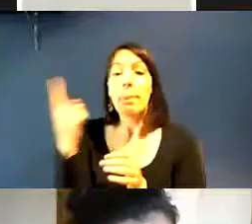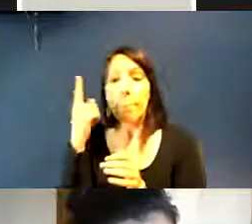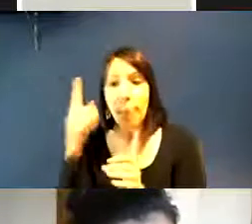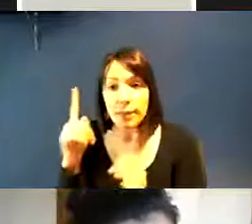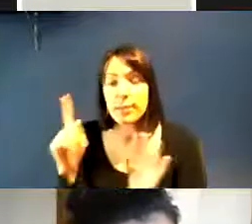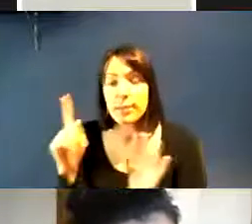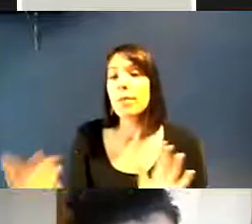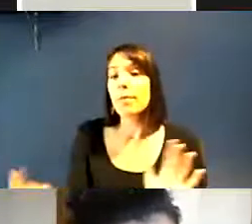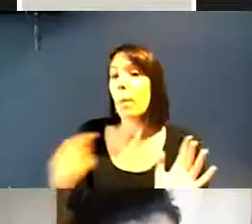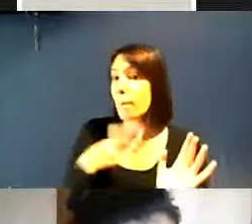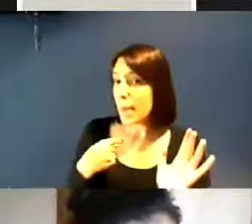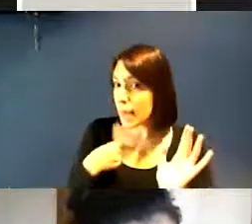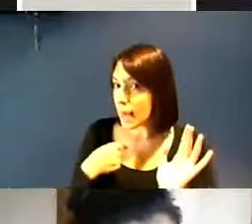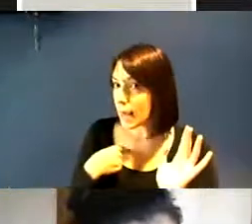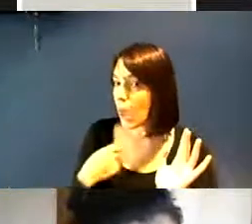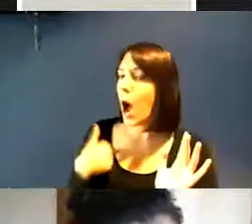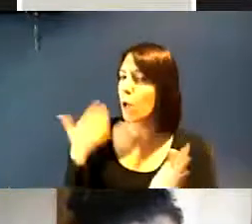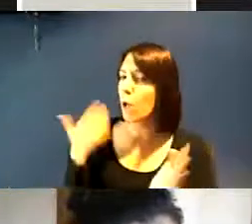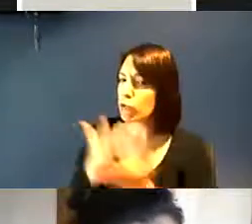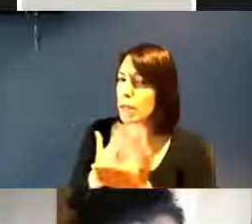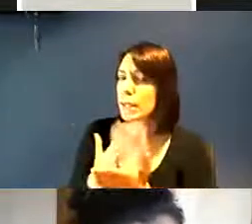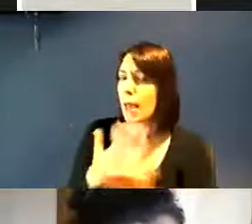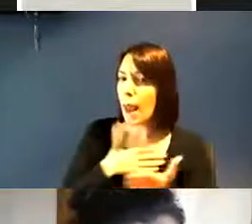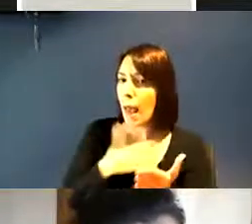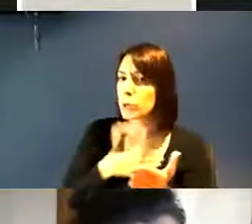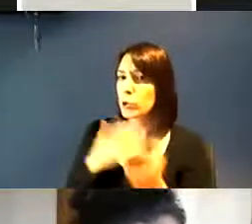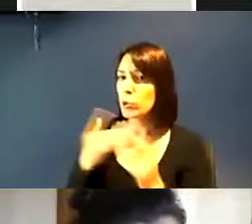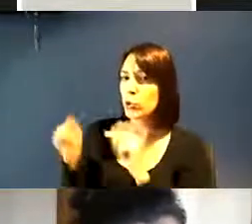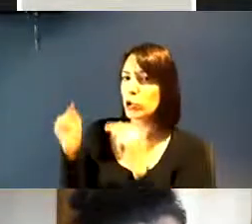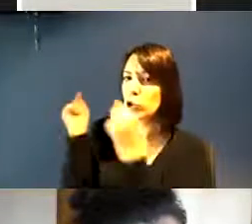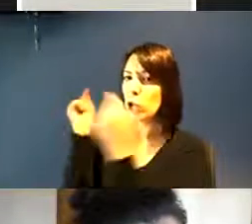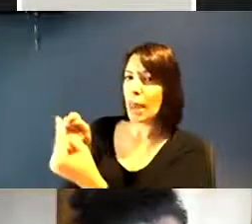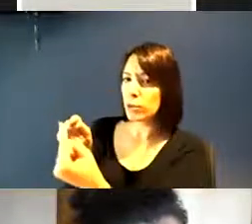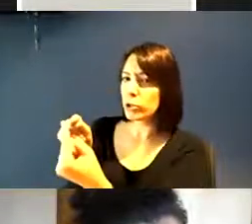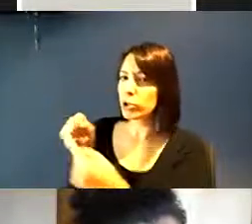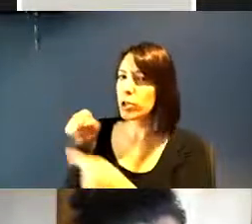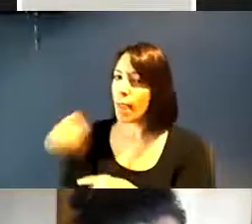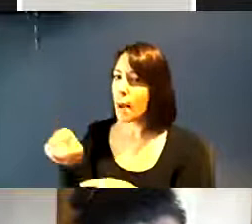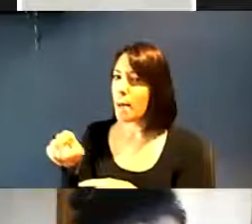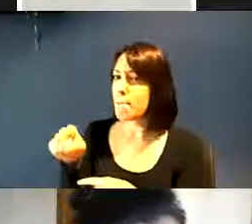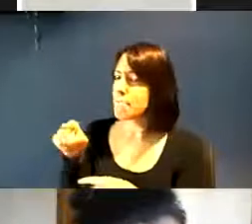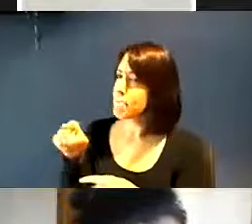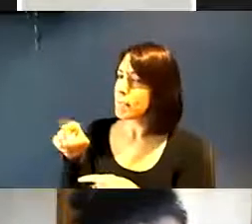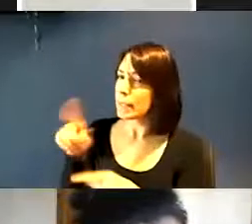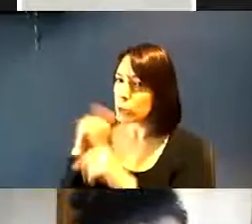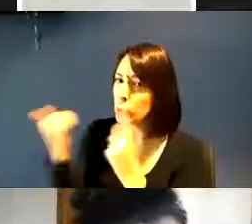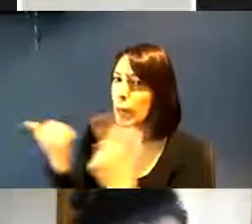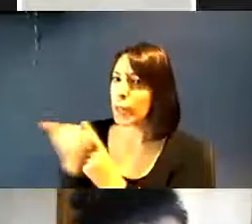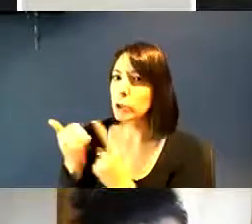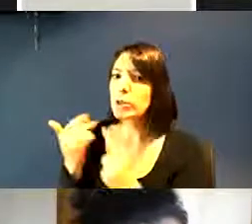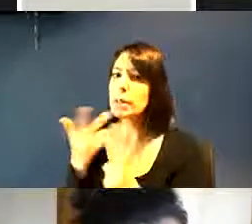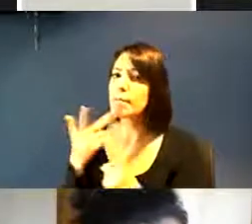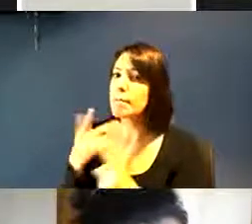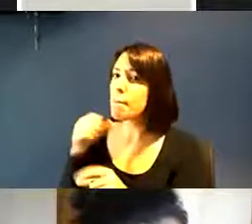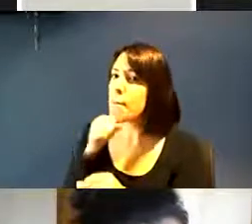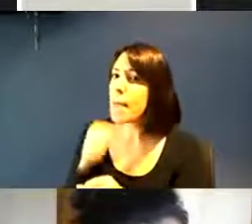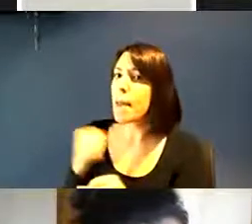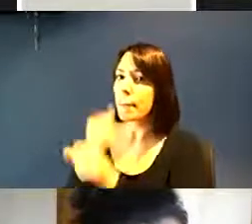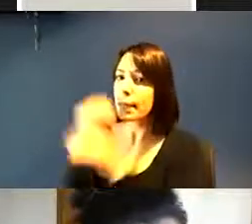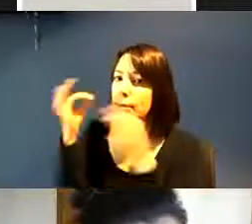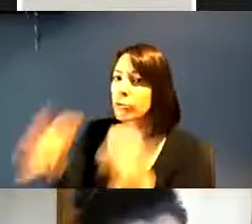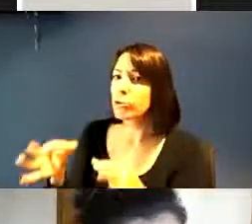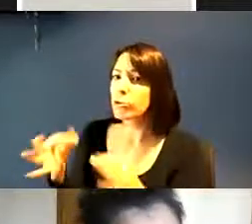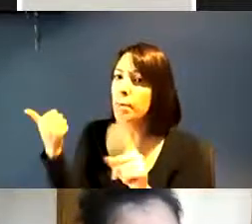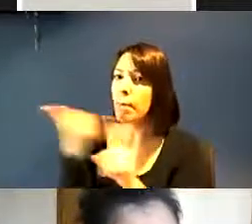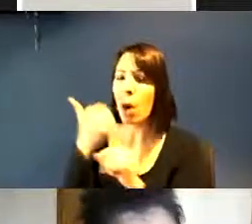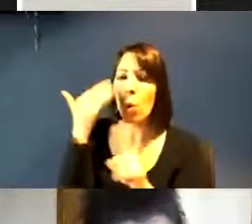to challenge that kind of ableist and males control and power in private life. I think that's really important